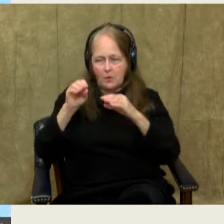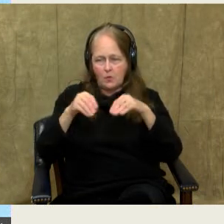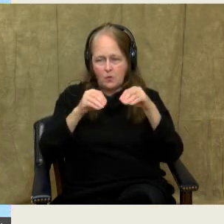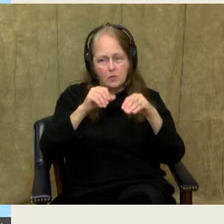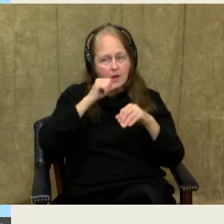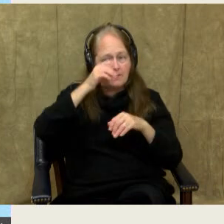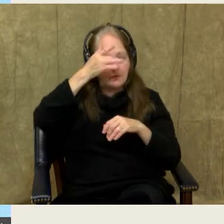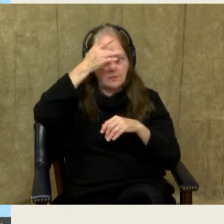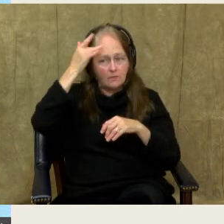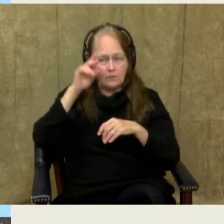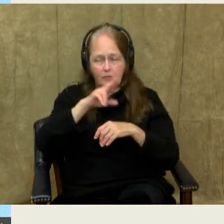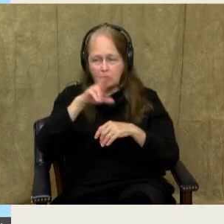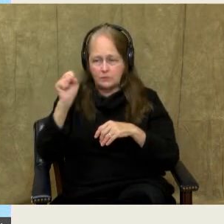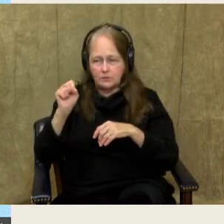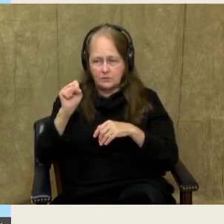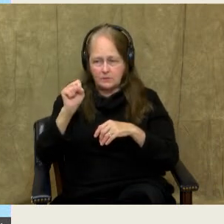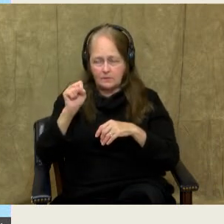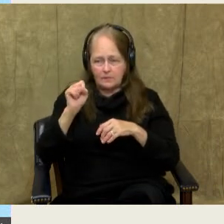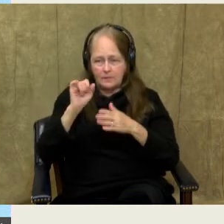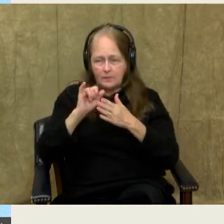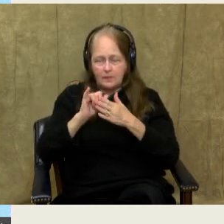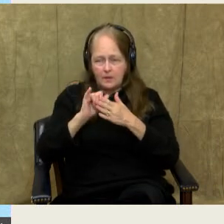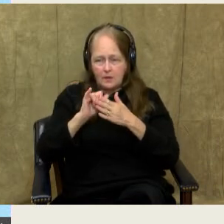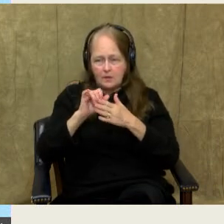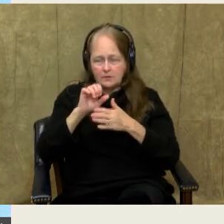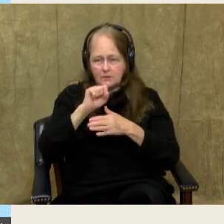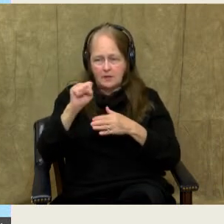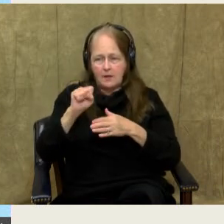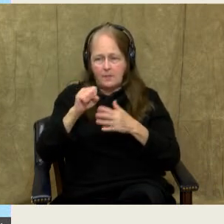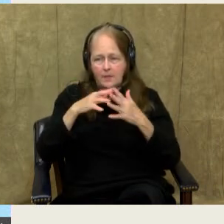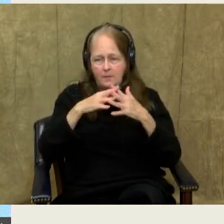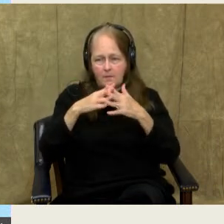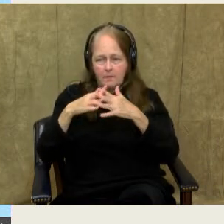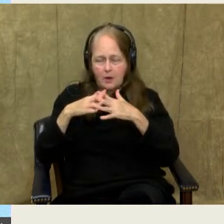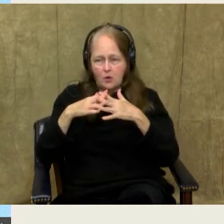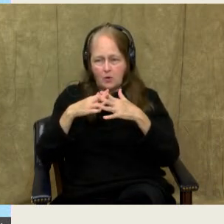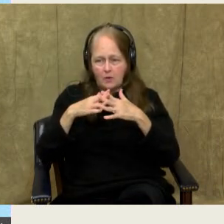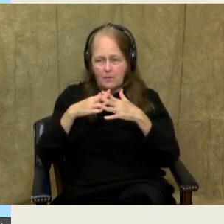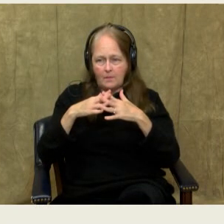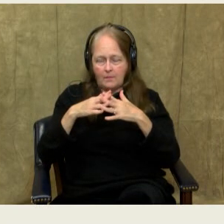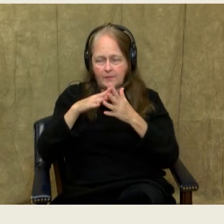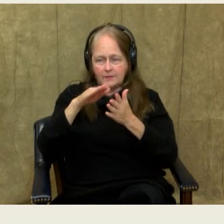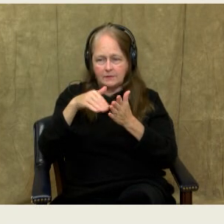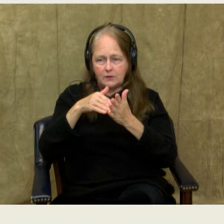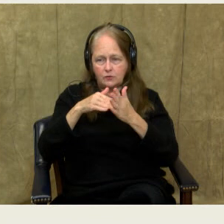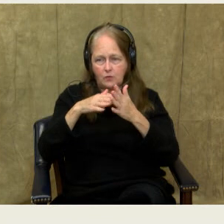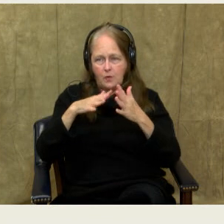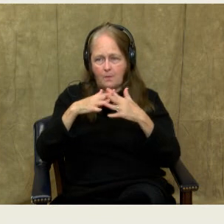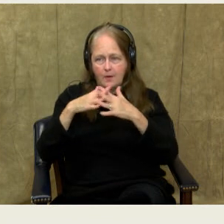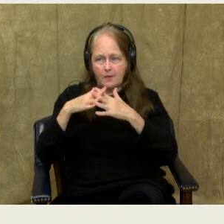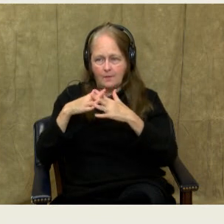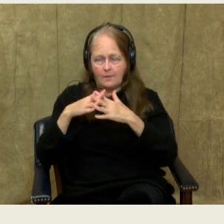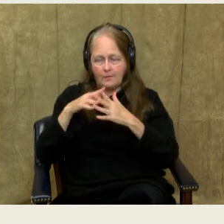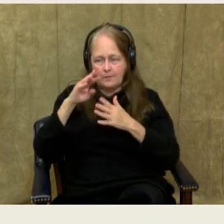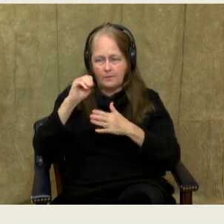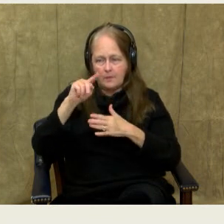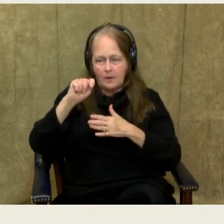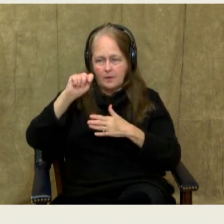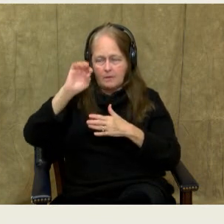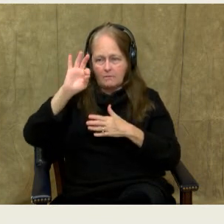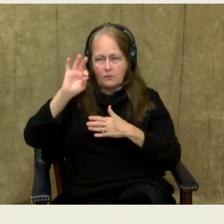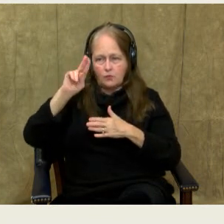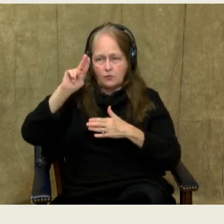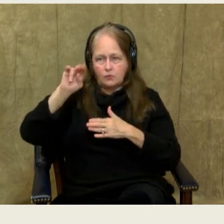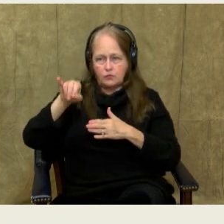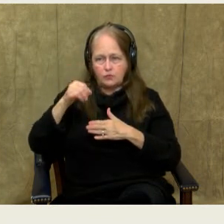the United States, the coast of the United States and the coast of South America and Central America also form that Ring of Fire. Mount Fuji is